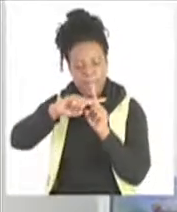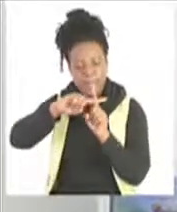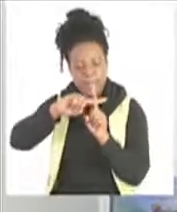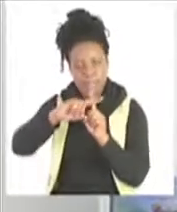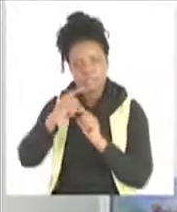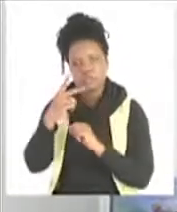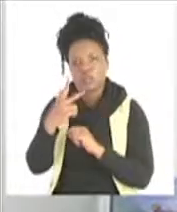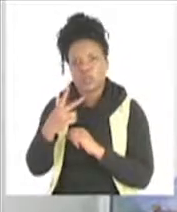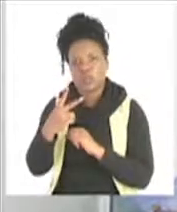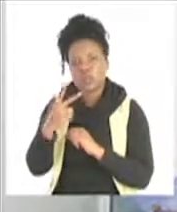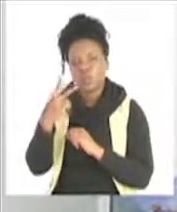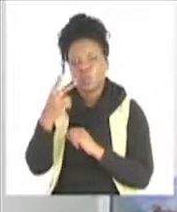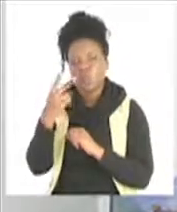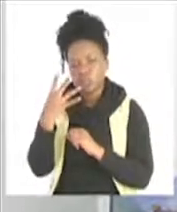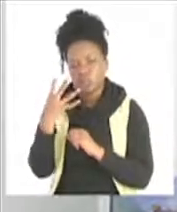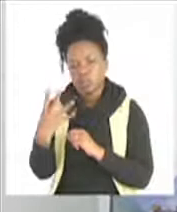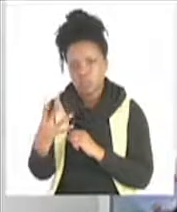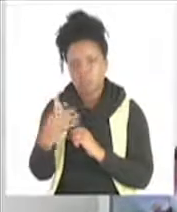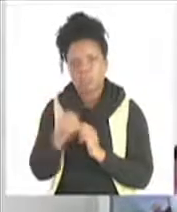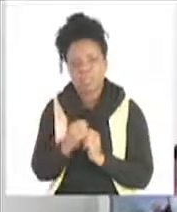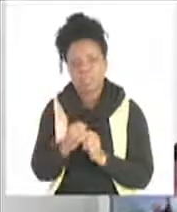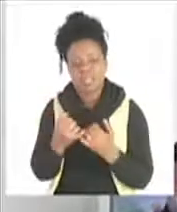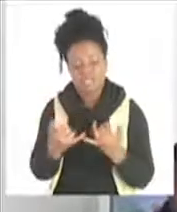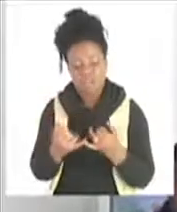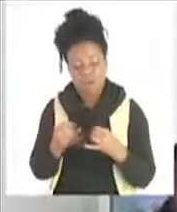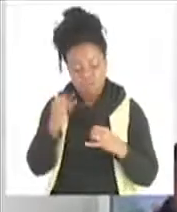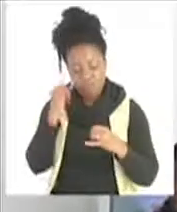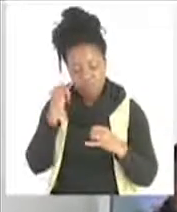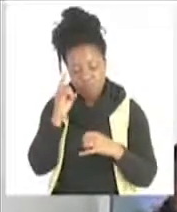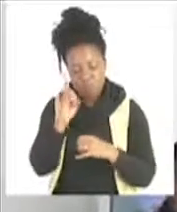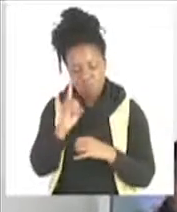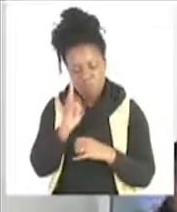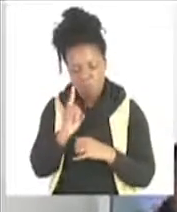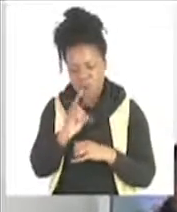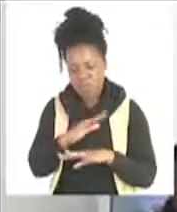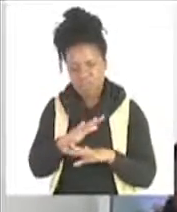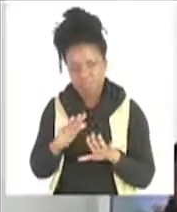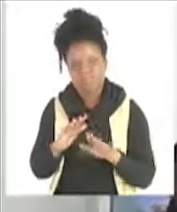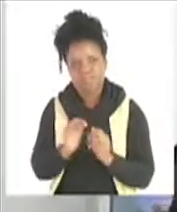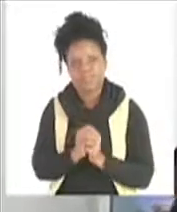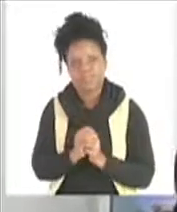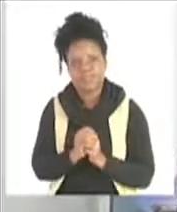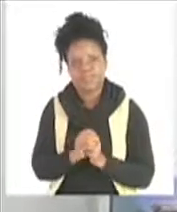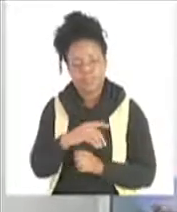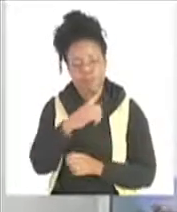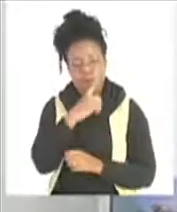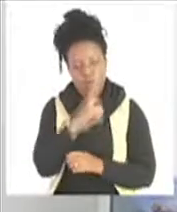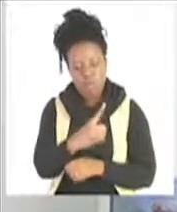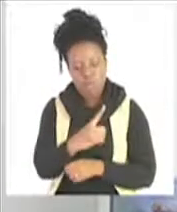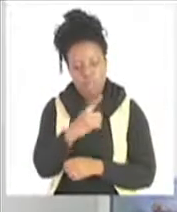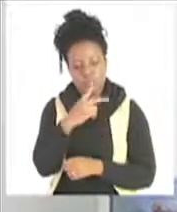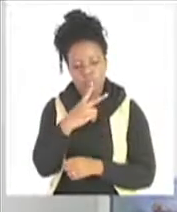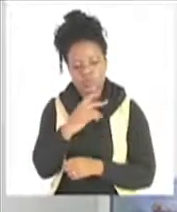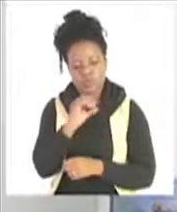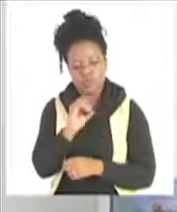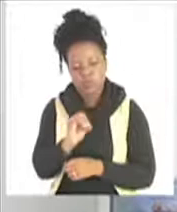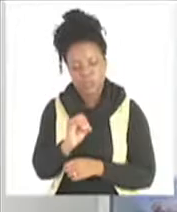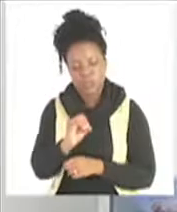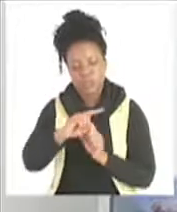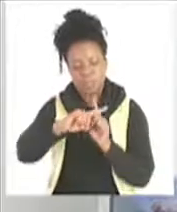And now we are going to do the last part of our sum. We were going to say